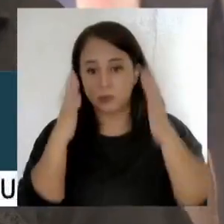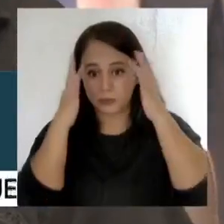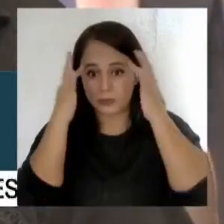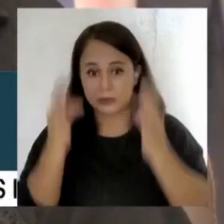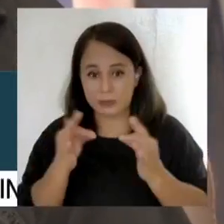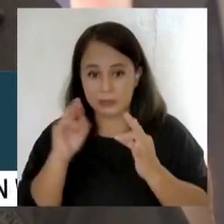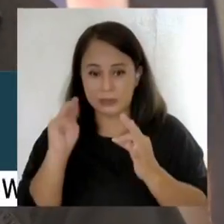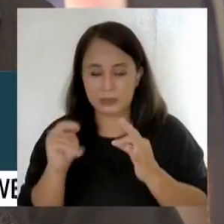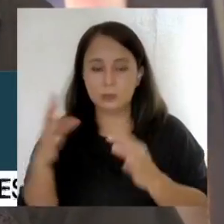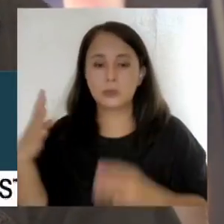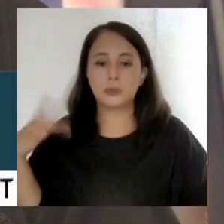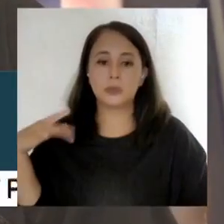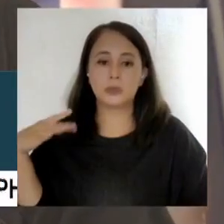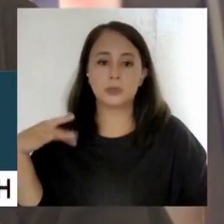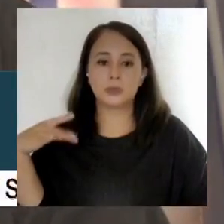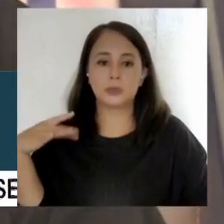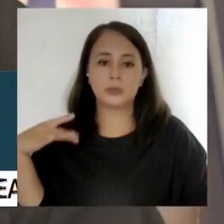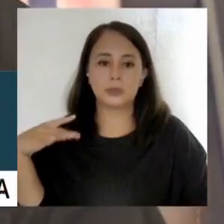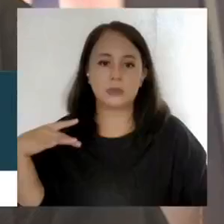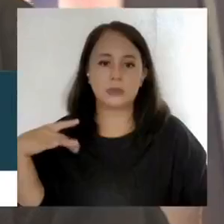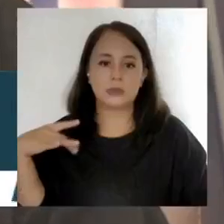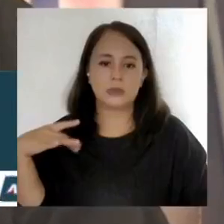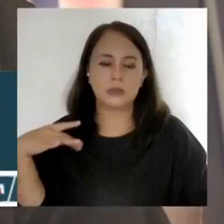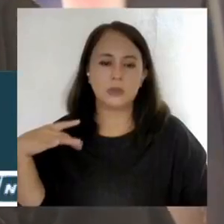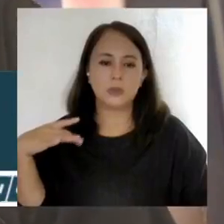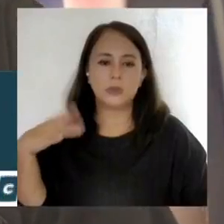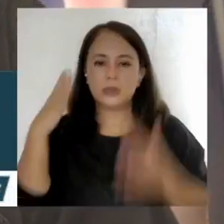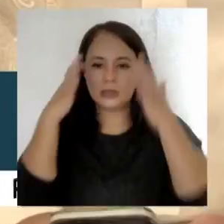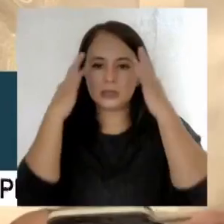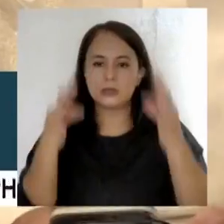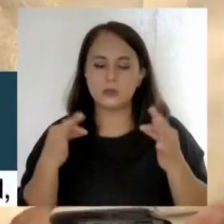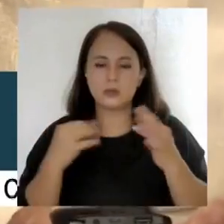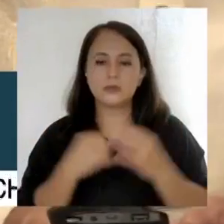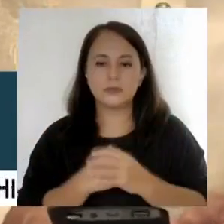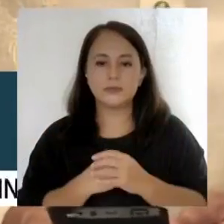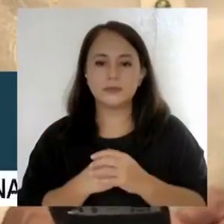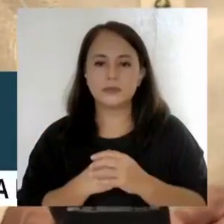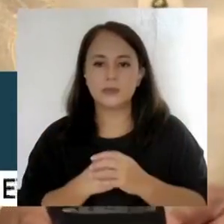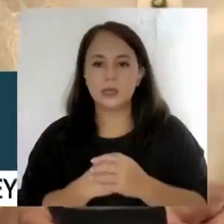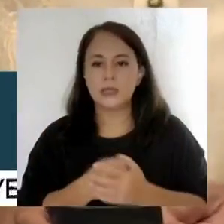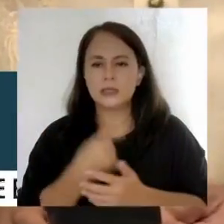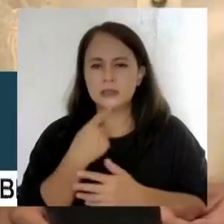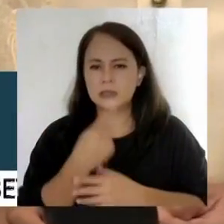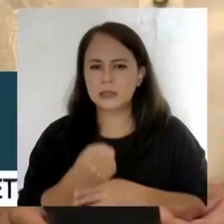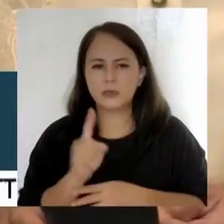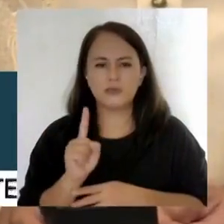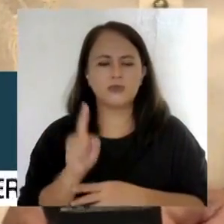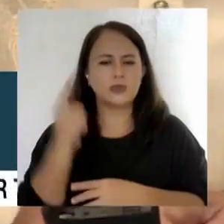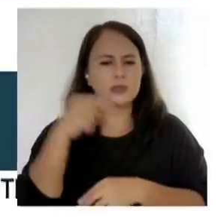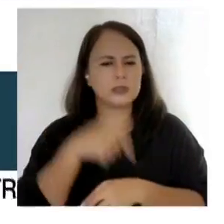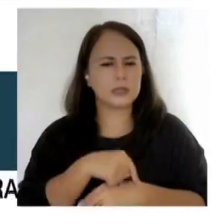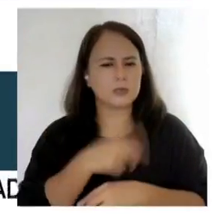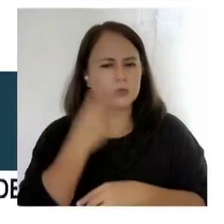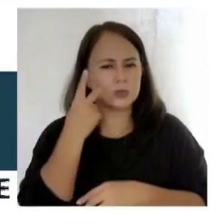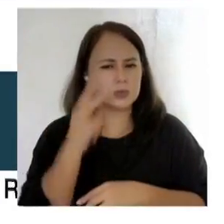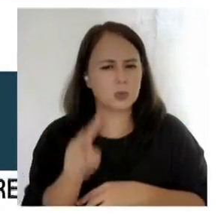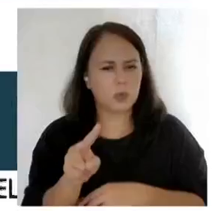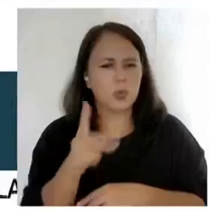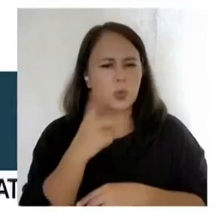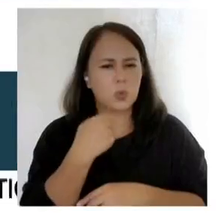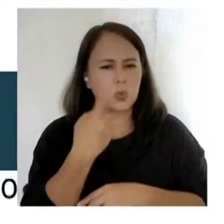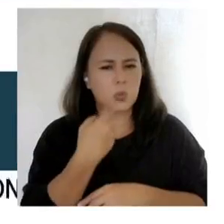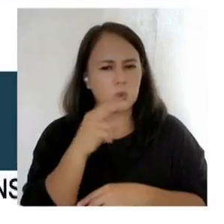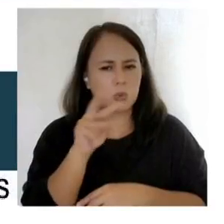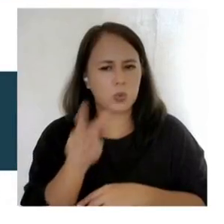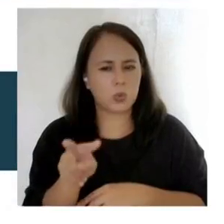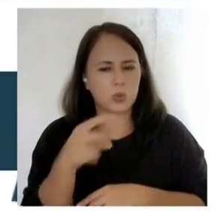antayin na lang natin yung decision po doon. Mm-hmm. When you say this was the first time that you saw them, sino-sino po ang nakita